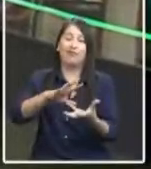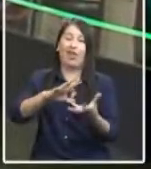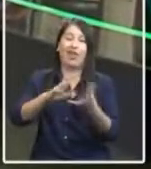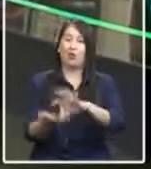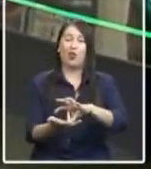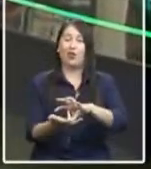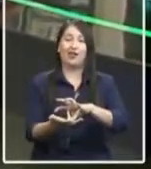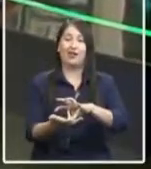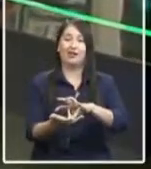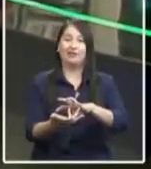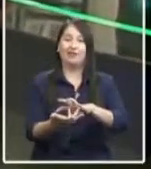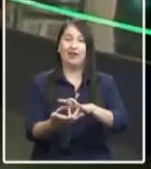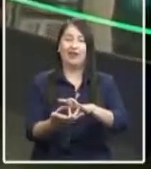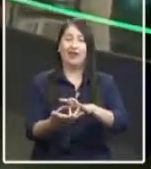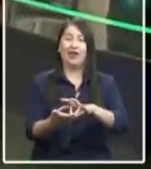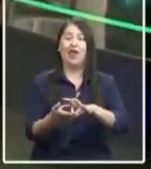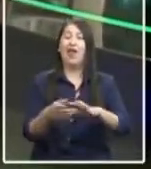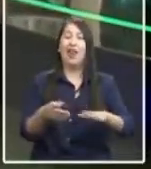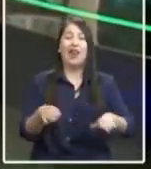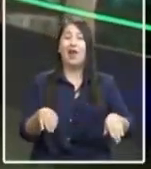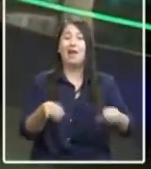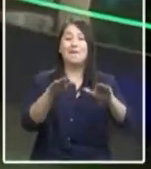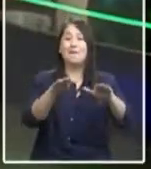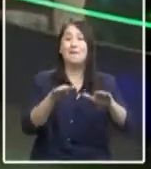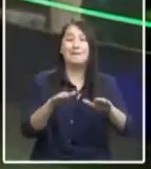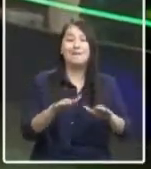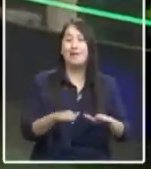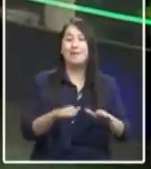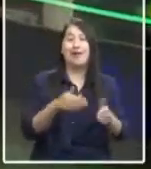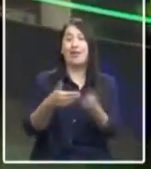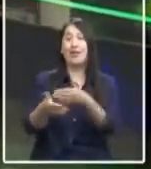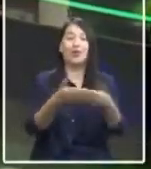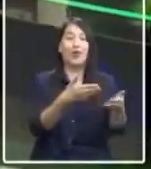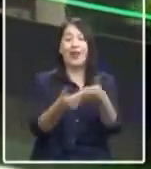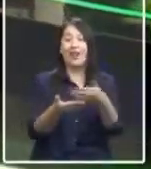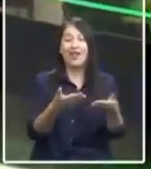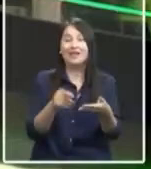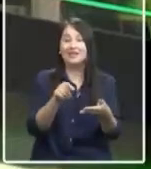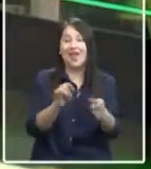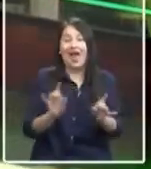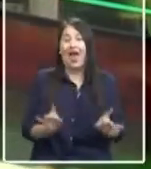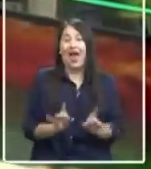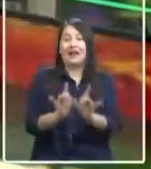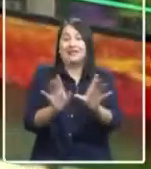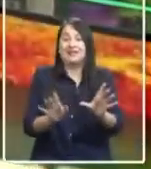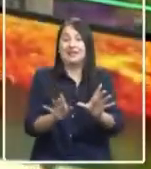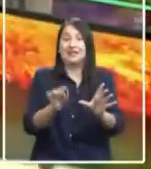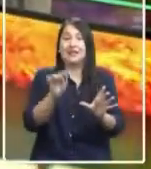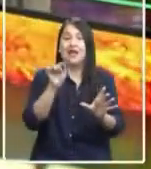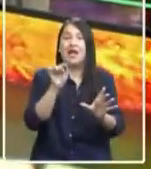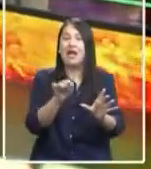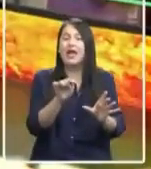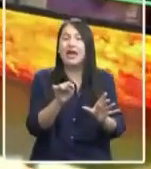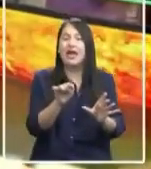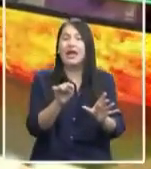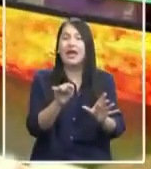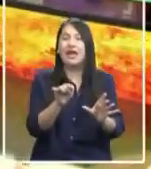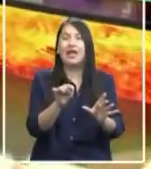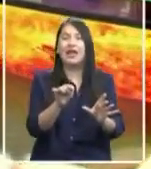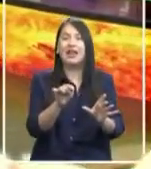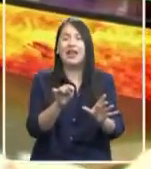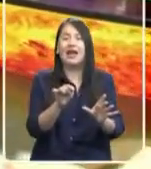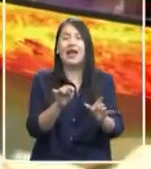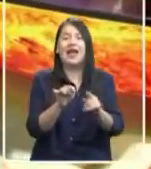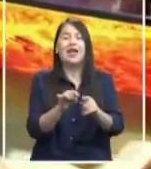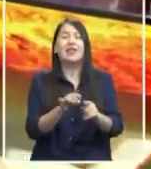civilization. This civilization is based on profit maximization. That's what we have been told again and again. We have been